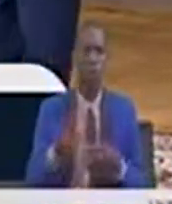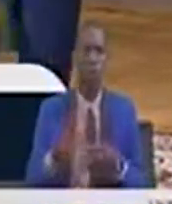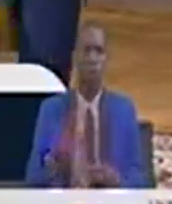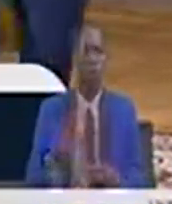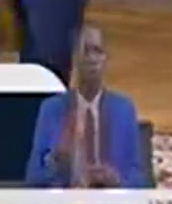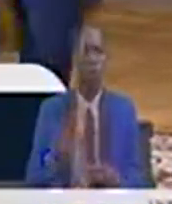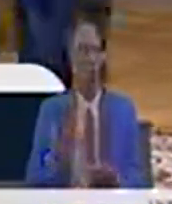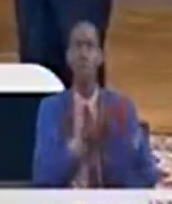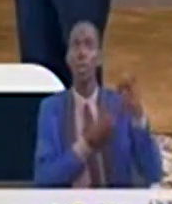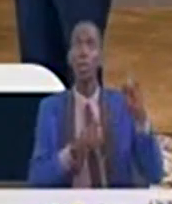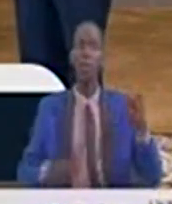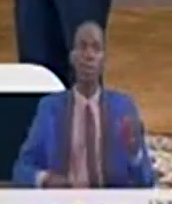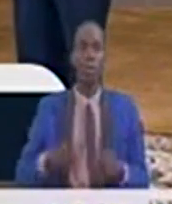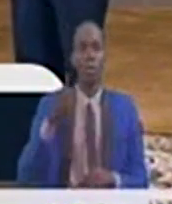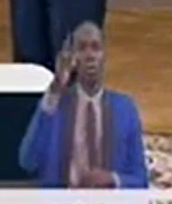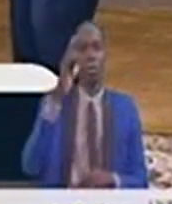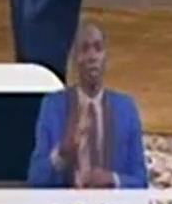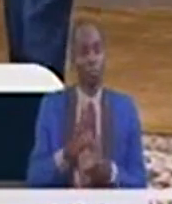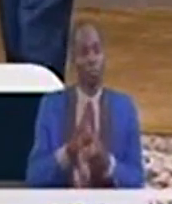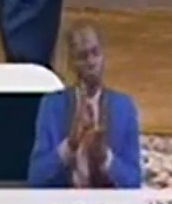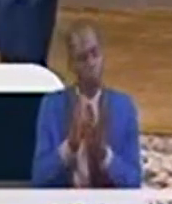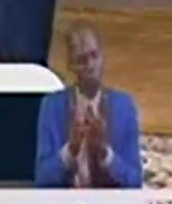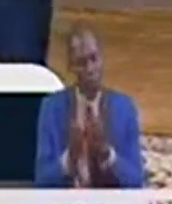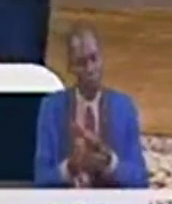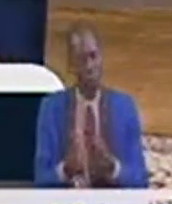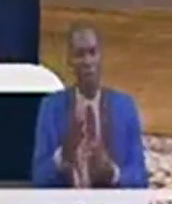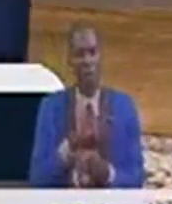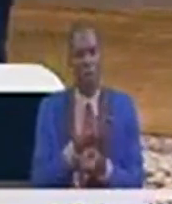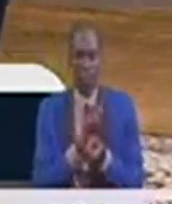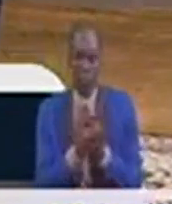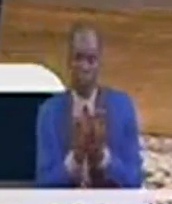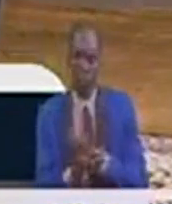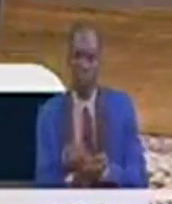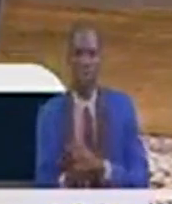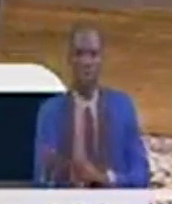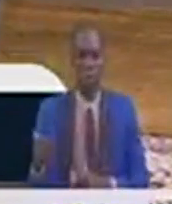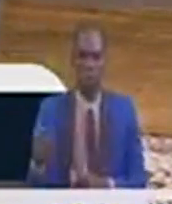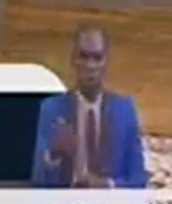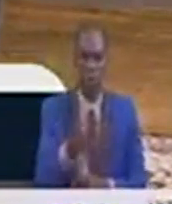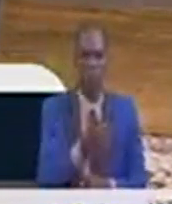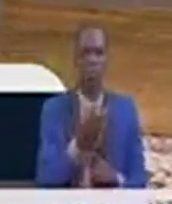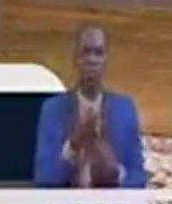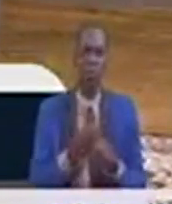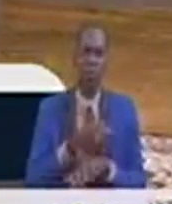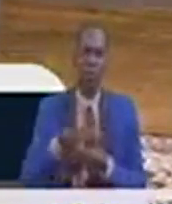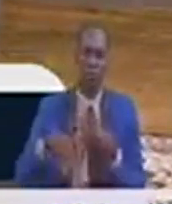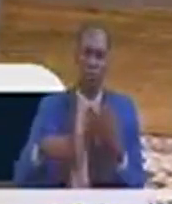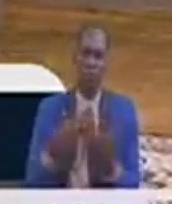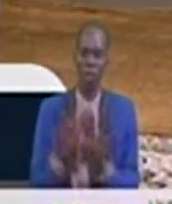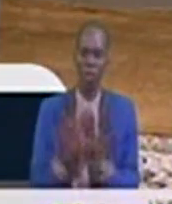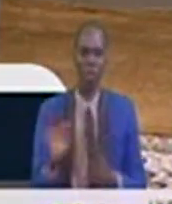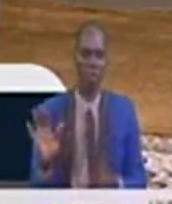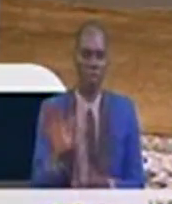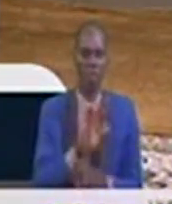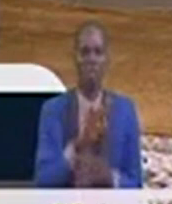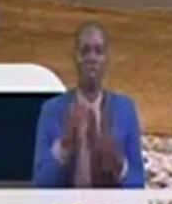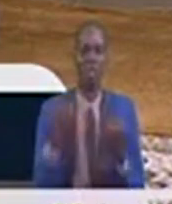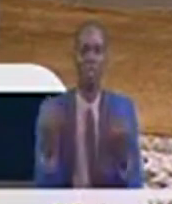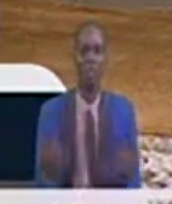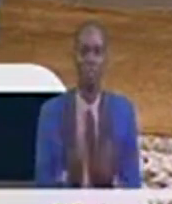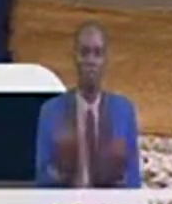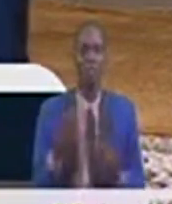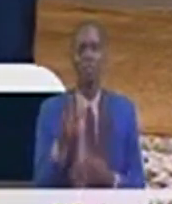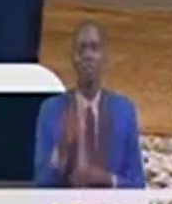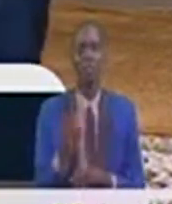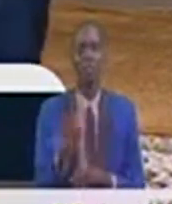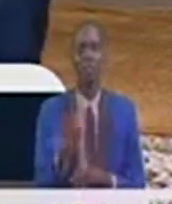the Lord God. Repent and turn yourselves from all your transgressions,